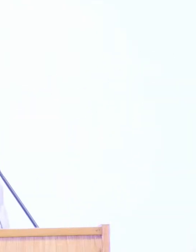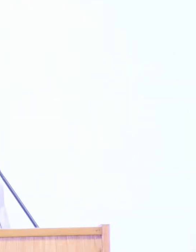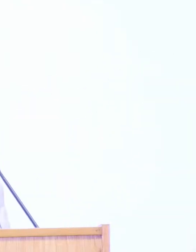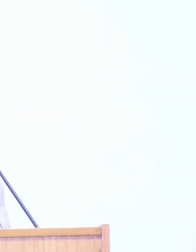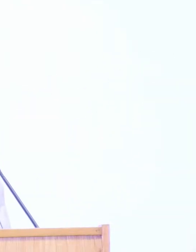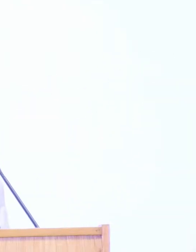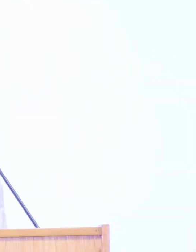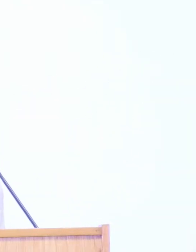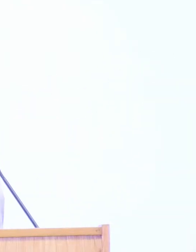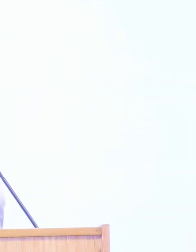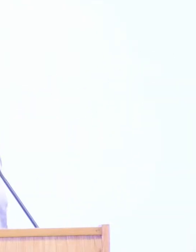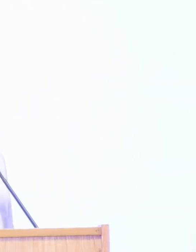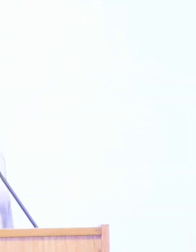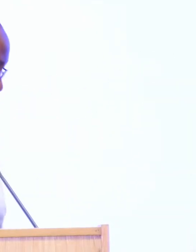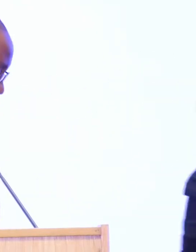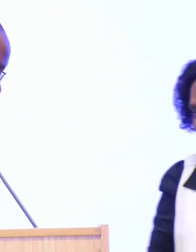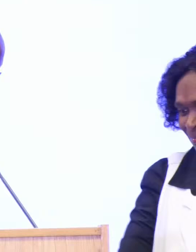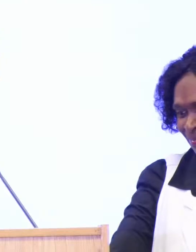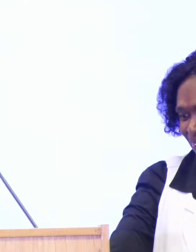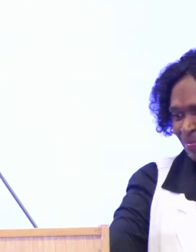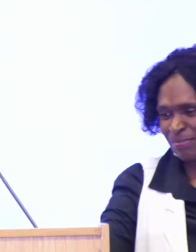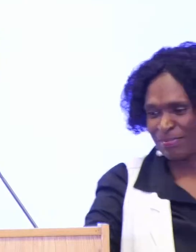board. Yes.